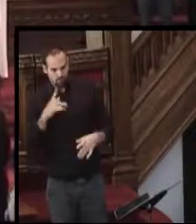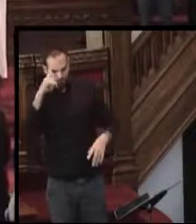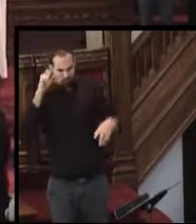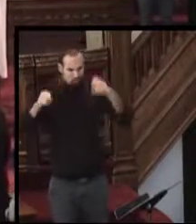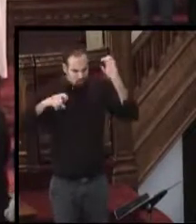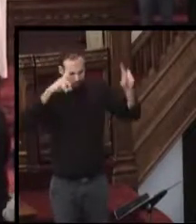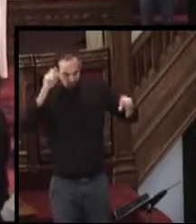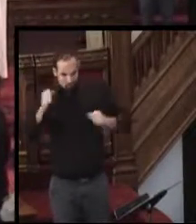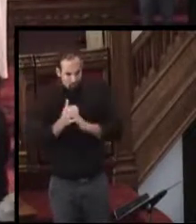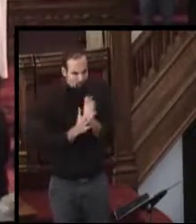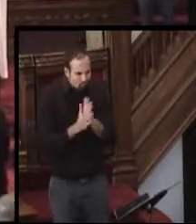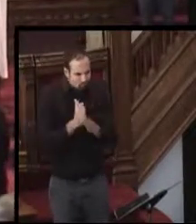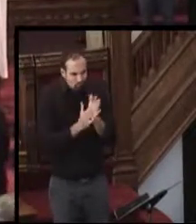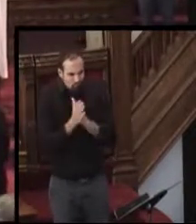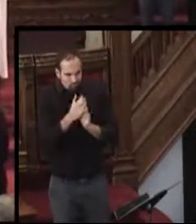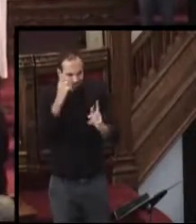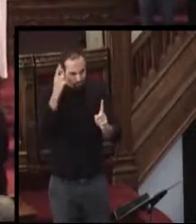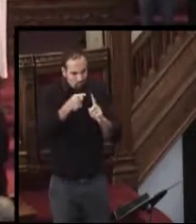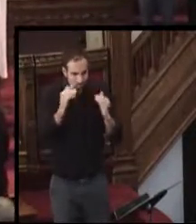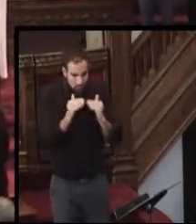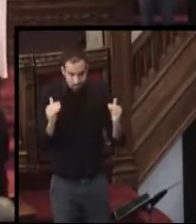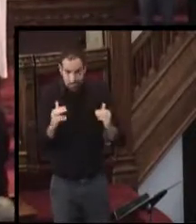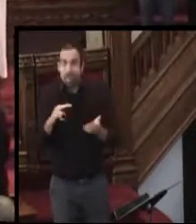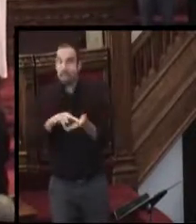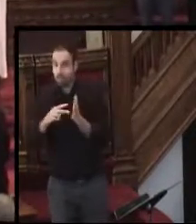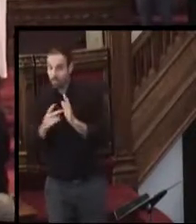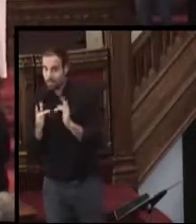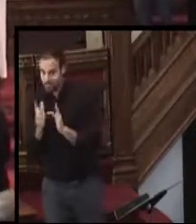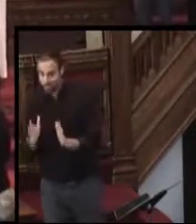we're talking about Jesus. Okay?